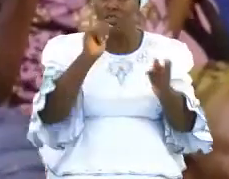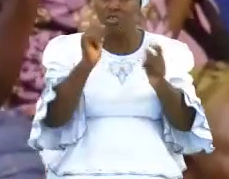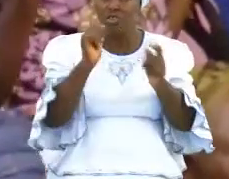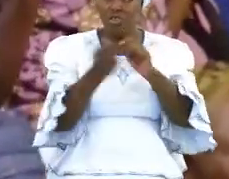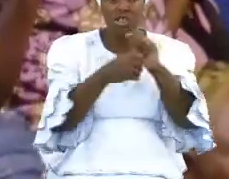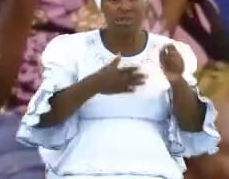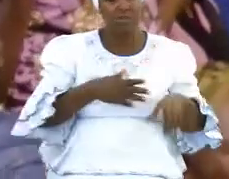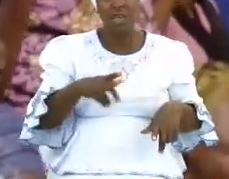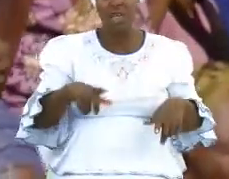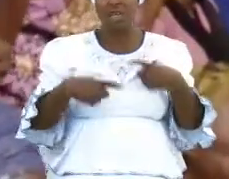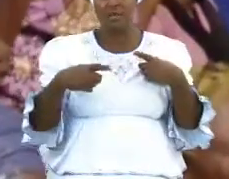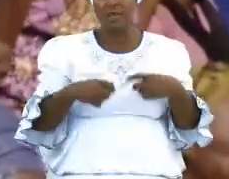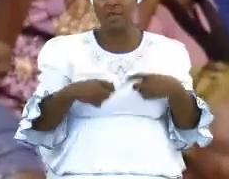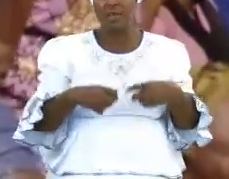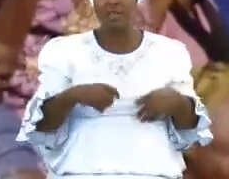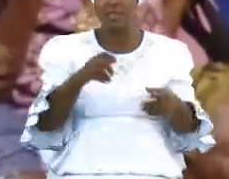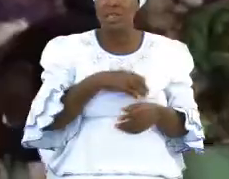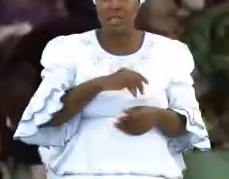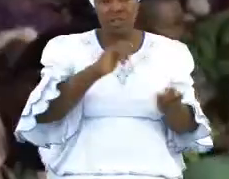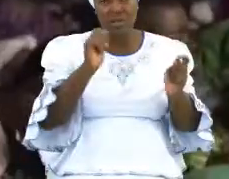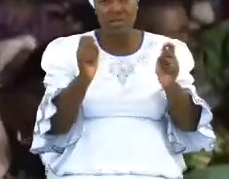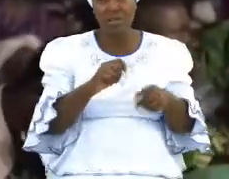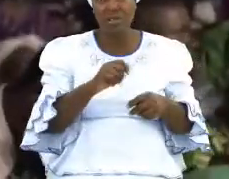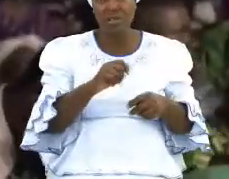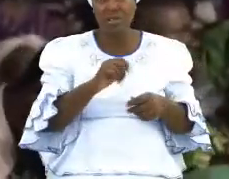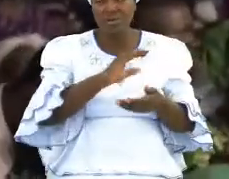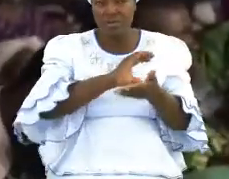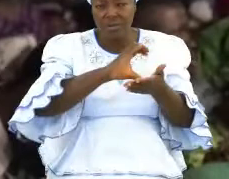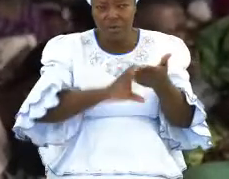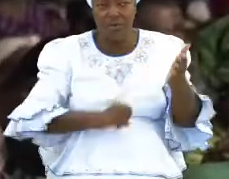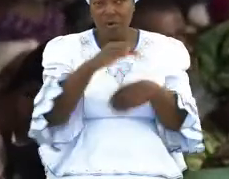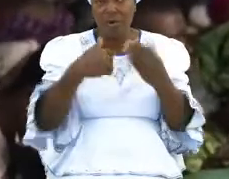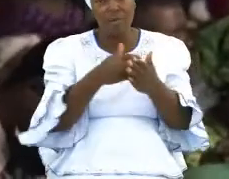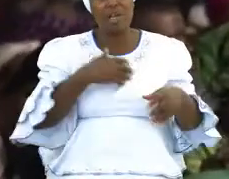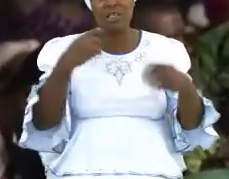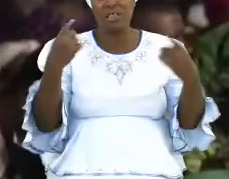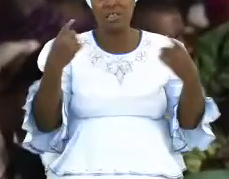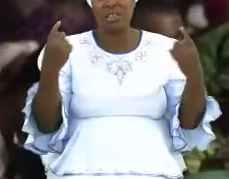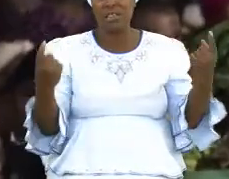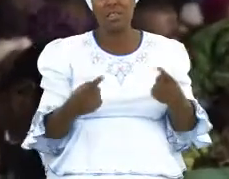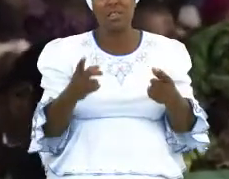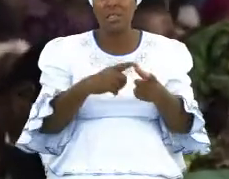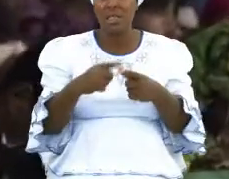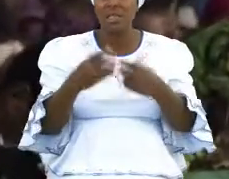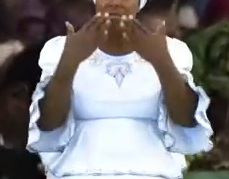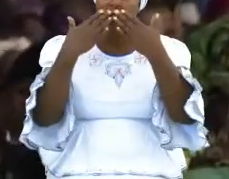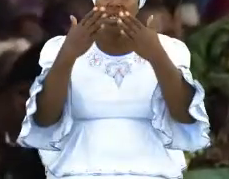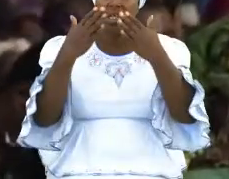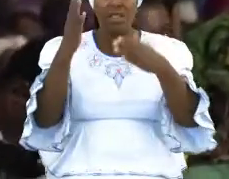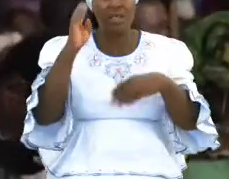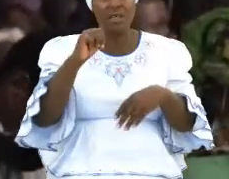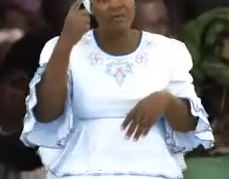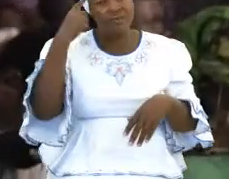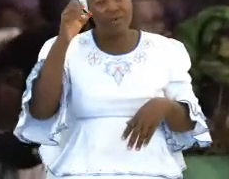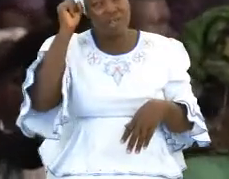my transgressions. Then thank him for his love. Thank him for his